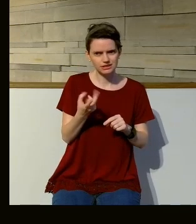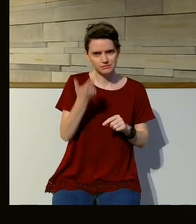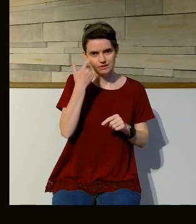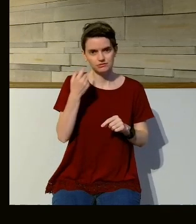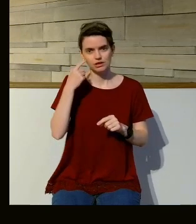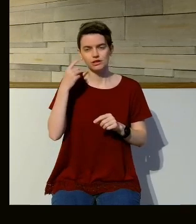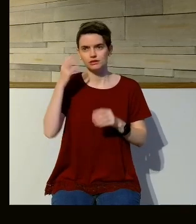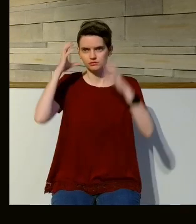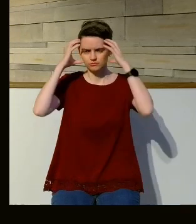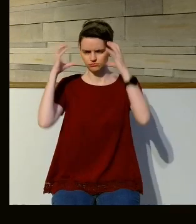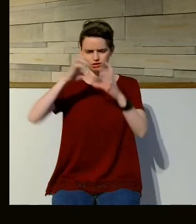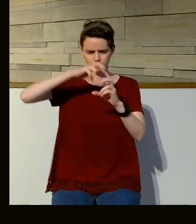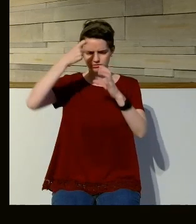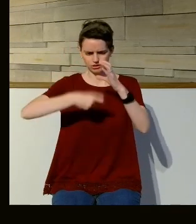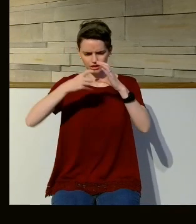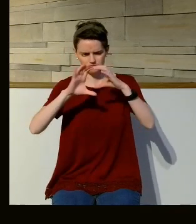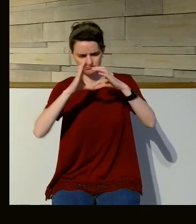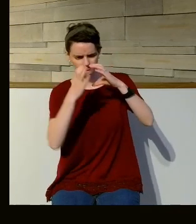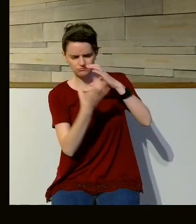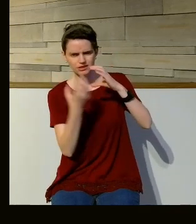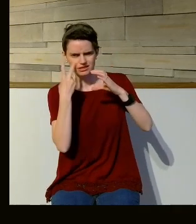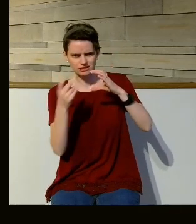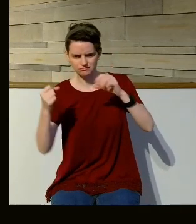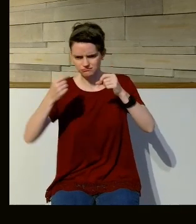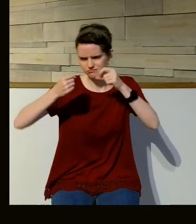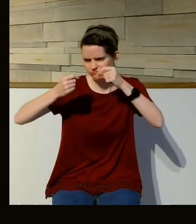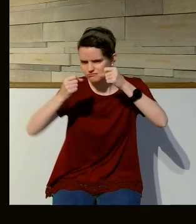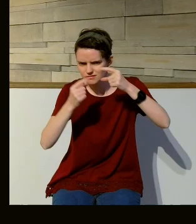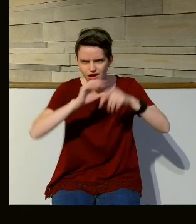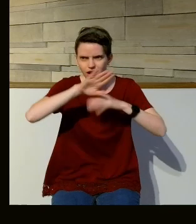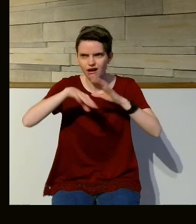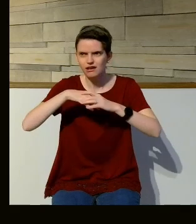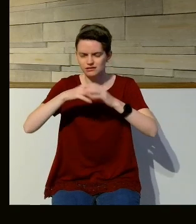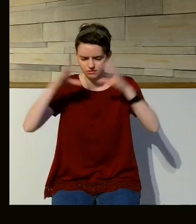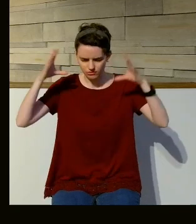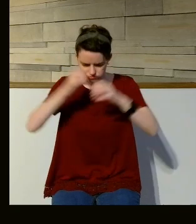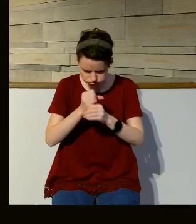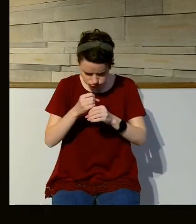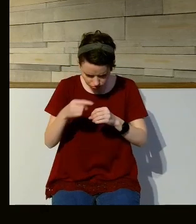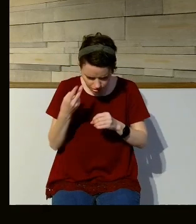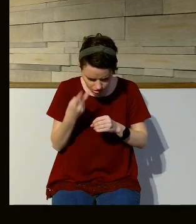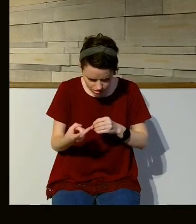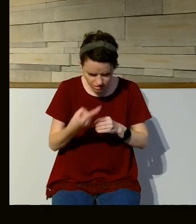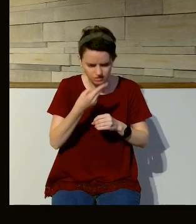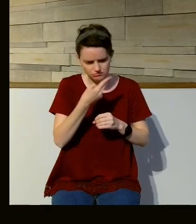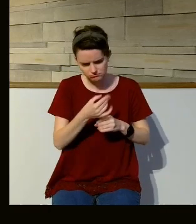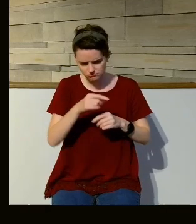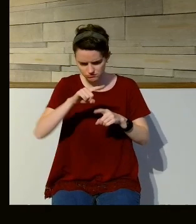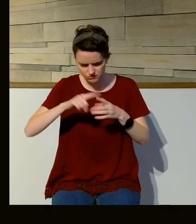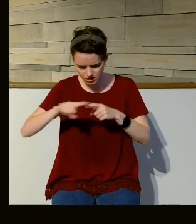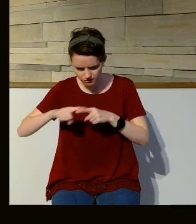at brain scans, all we see are neurons firing. And every time we look at the body under a microscope, all we see are the base elements of carbon, hydrogen,